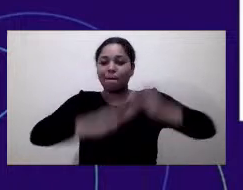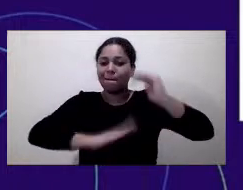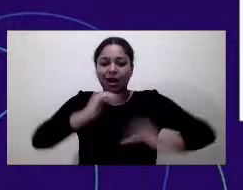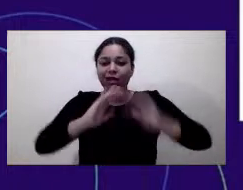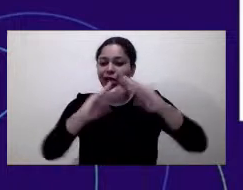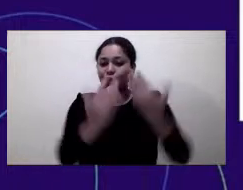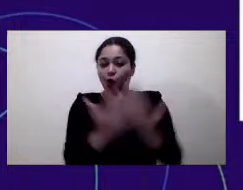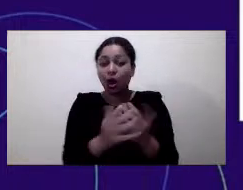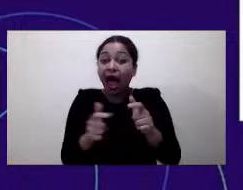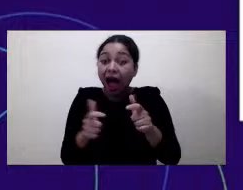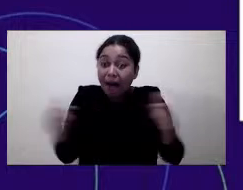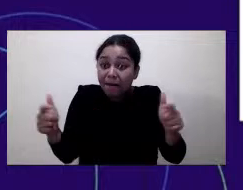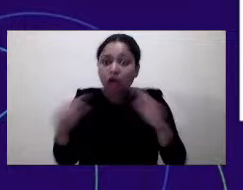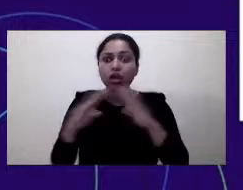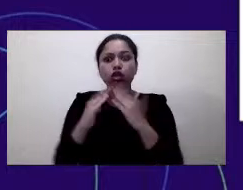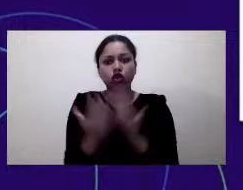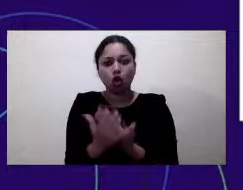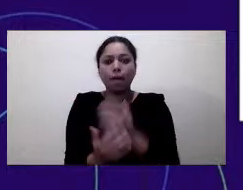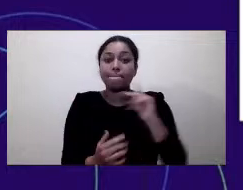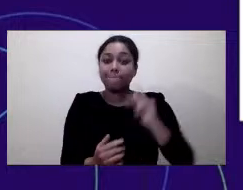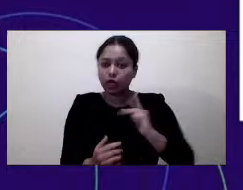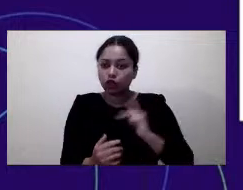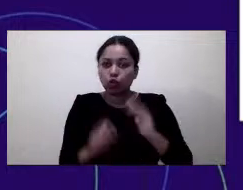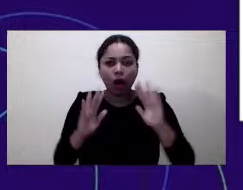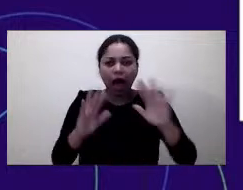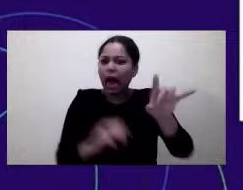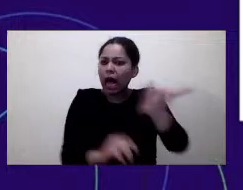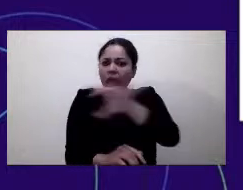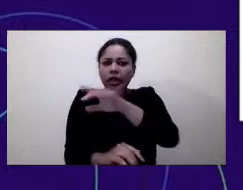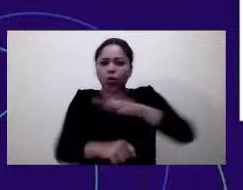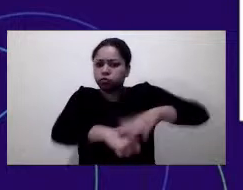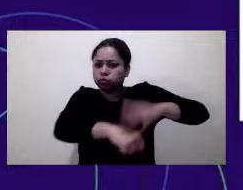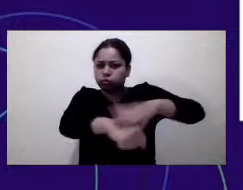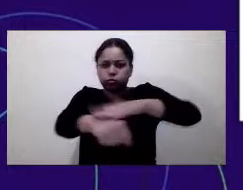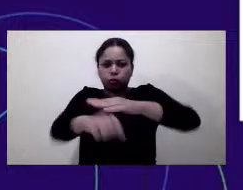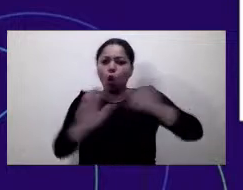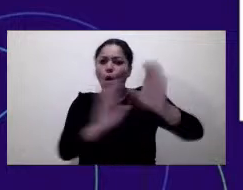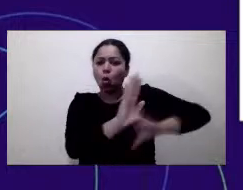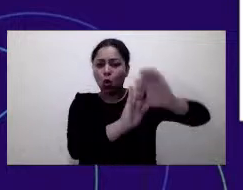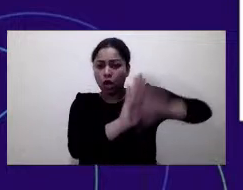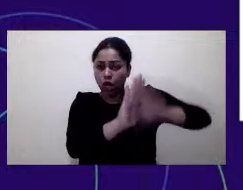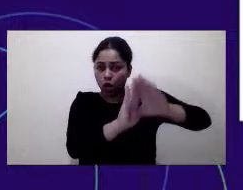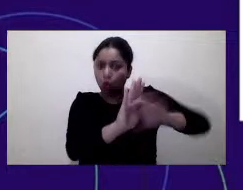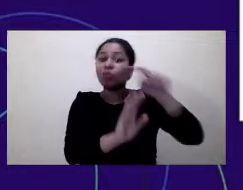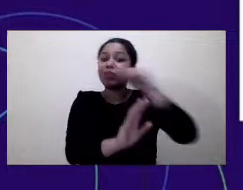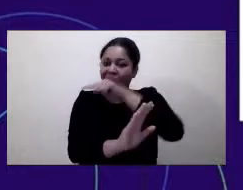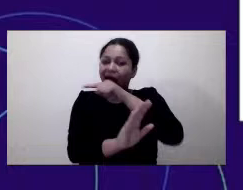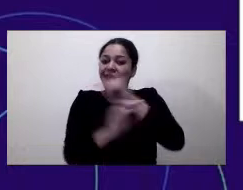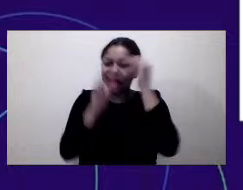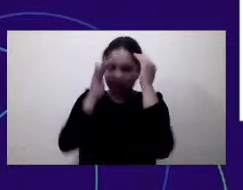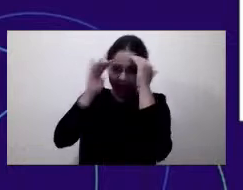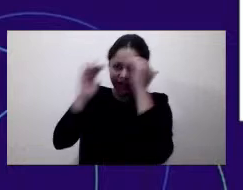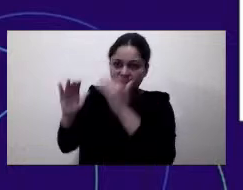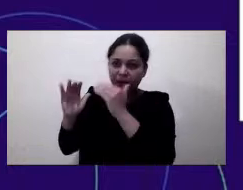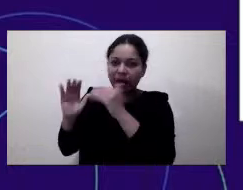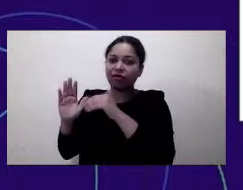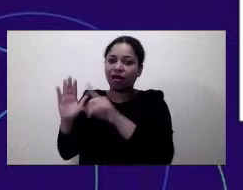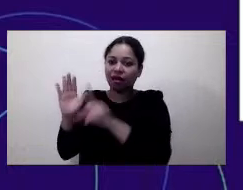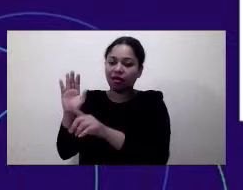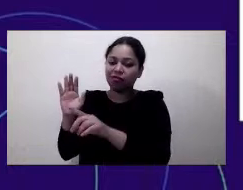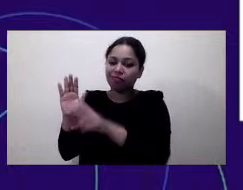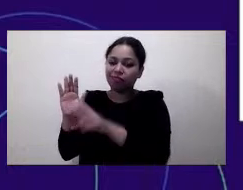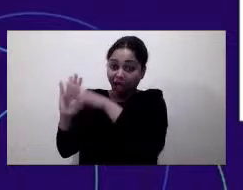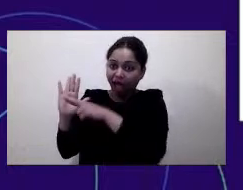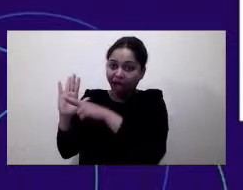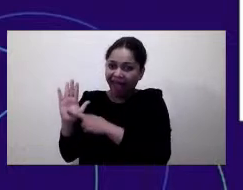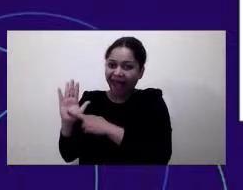are already designing their curriculum according to these guidelines. So we're talking about assessment.